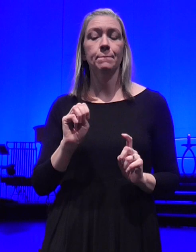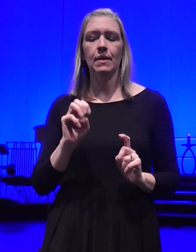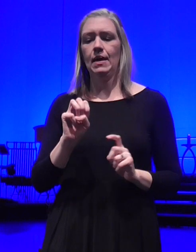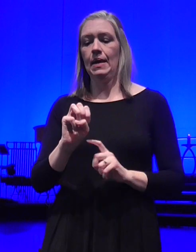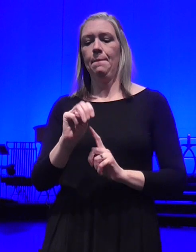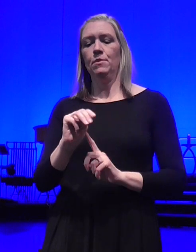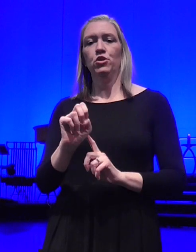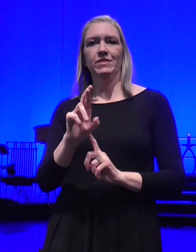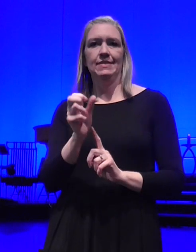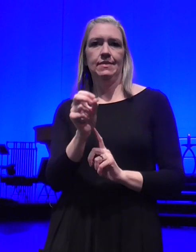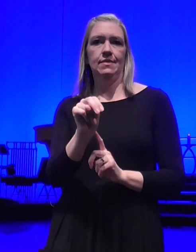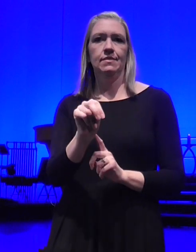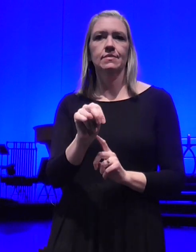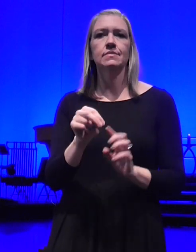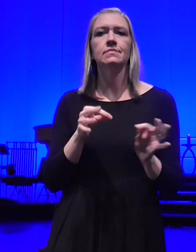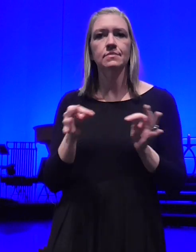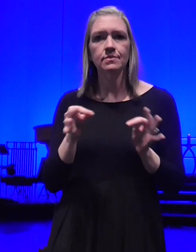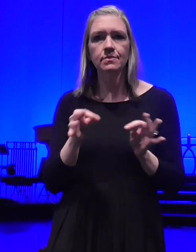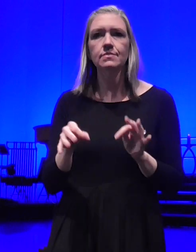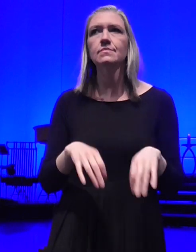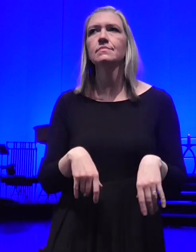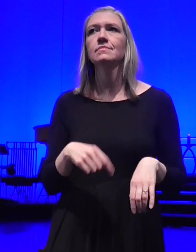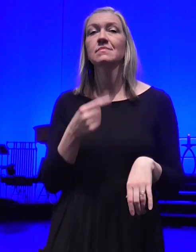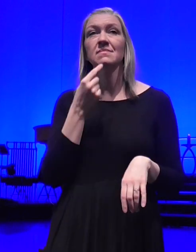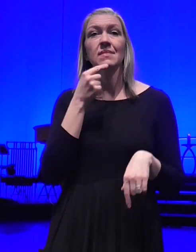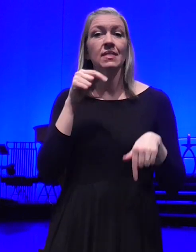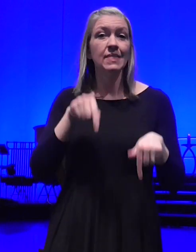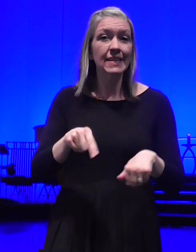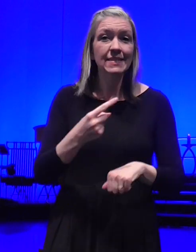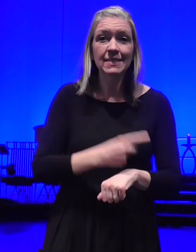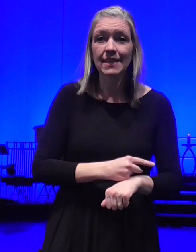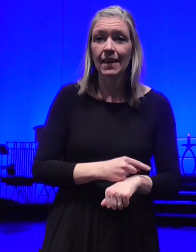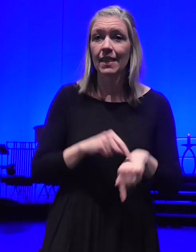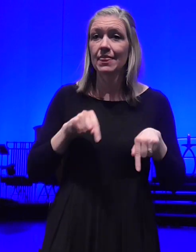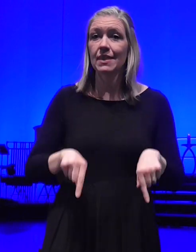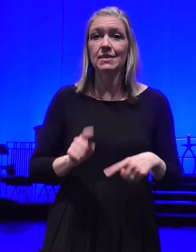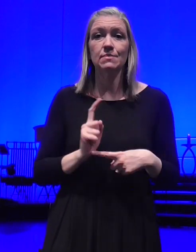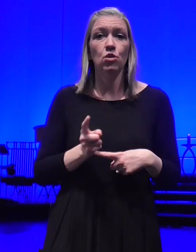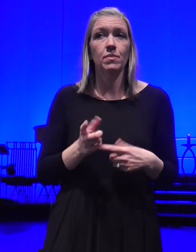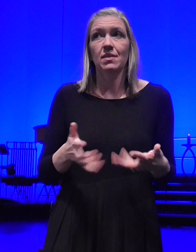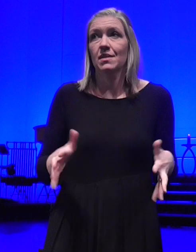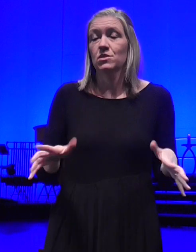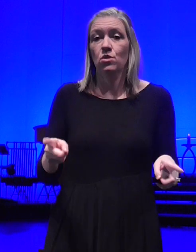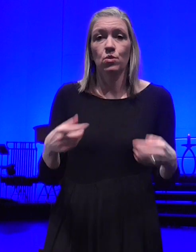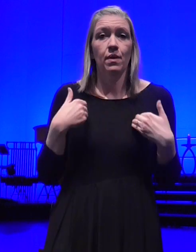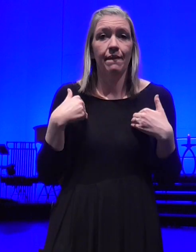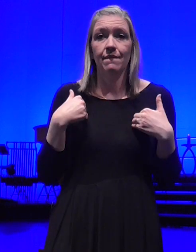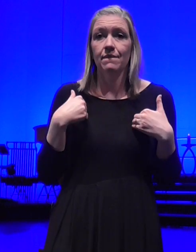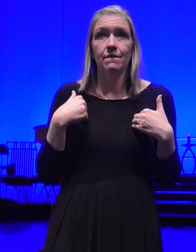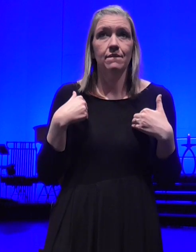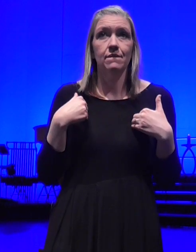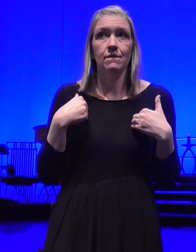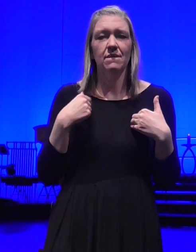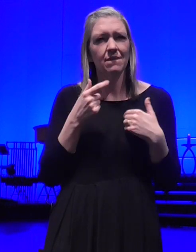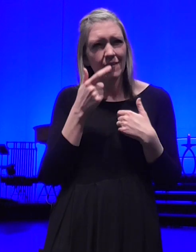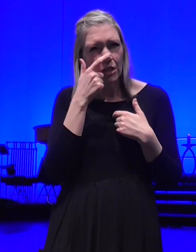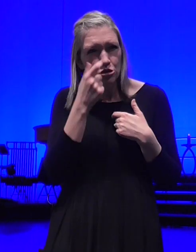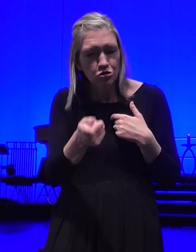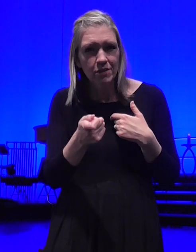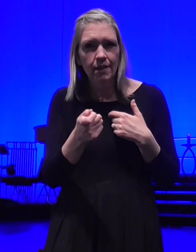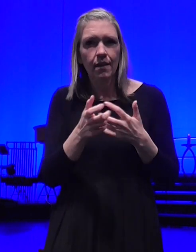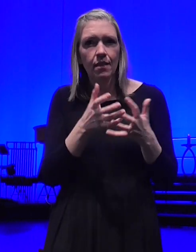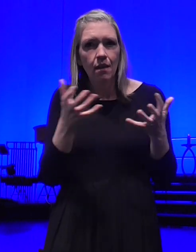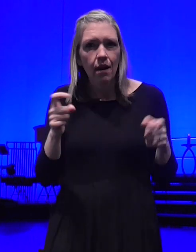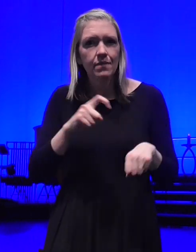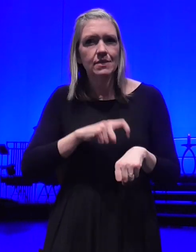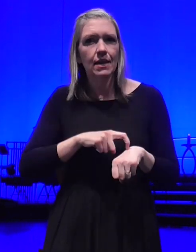Emerson says that just remember that this day, this moment is all there is. It's all you have. Isn't it interesting how we spend so much